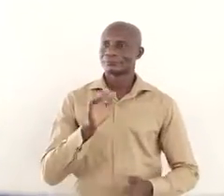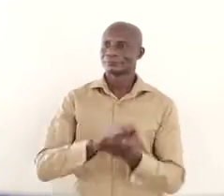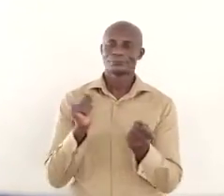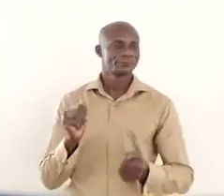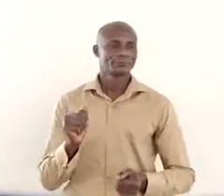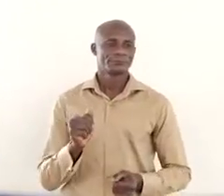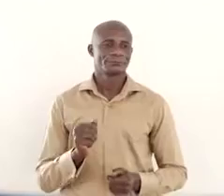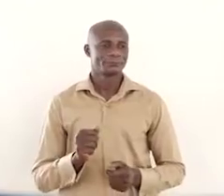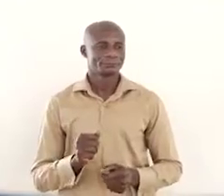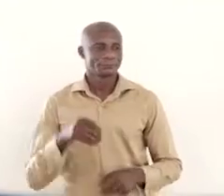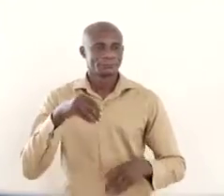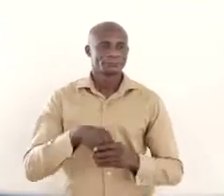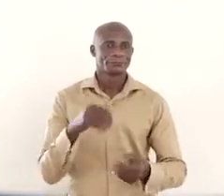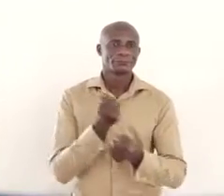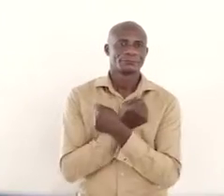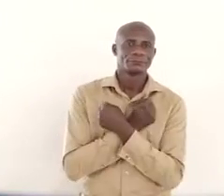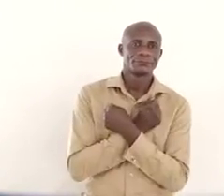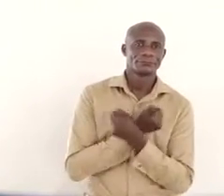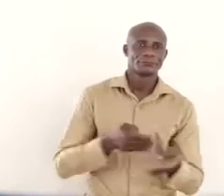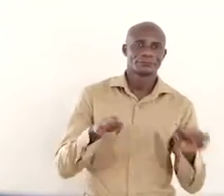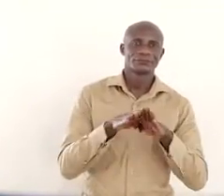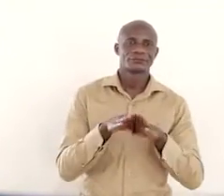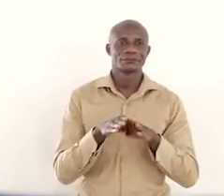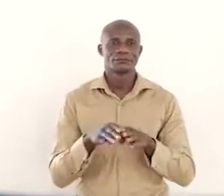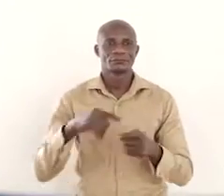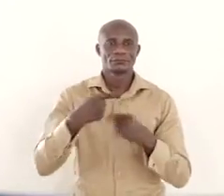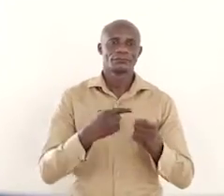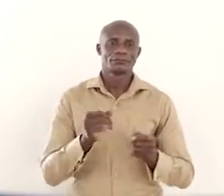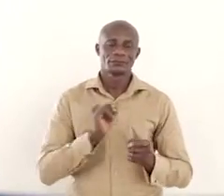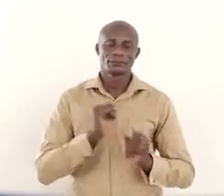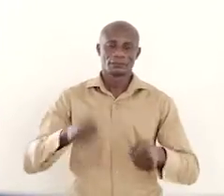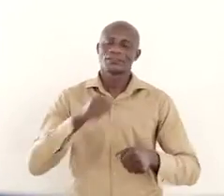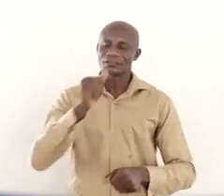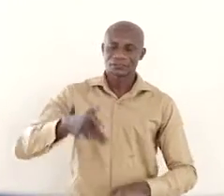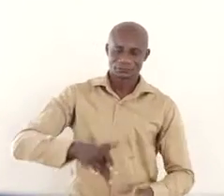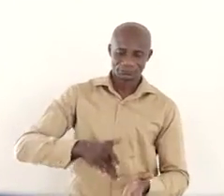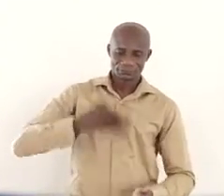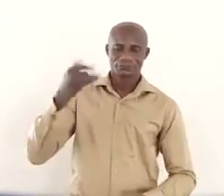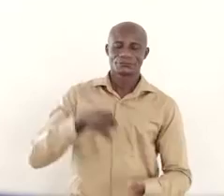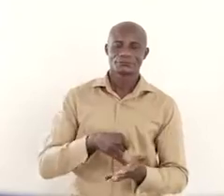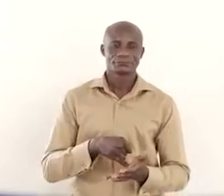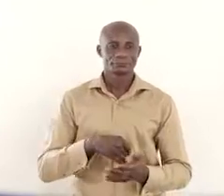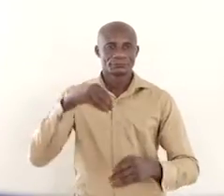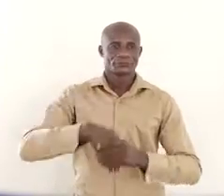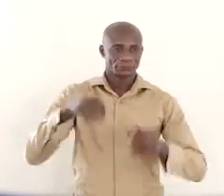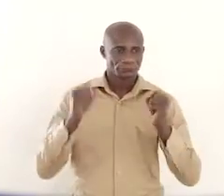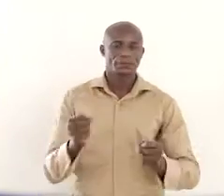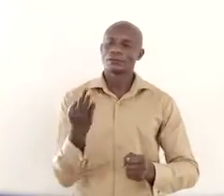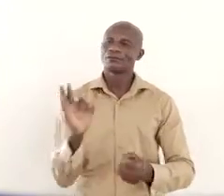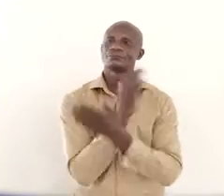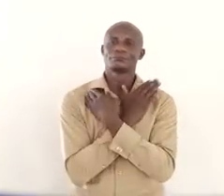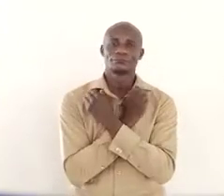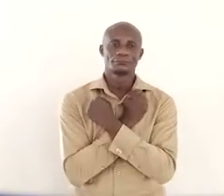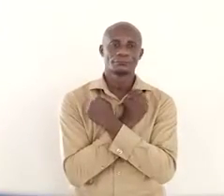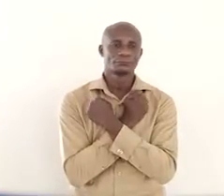I believe in love even when I cannot feel it. In the power